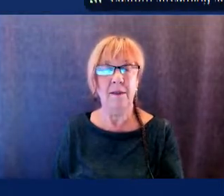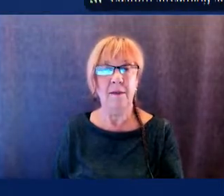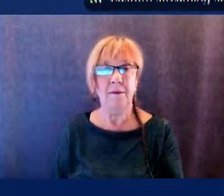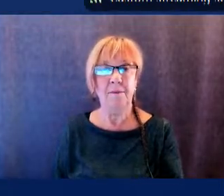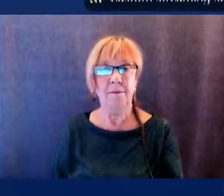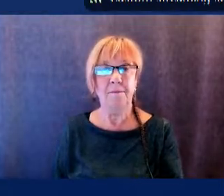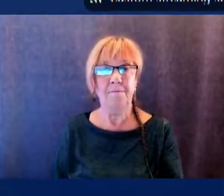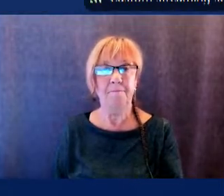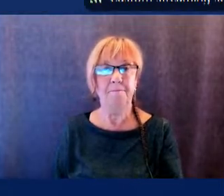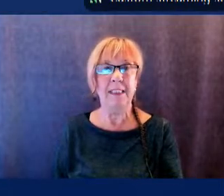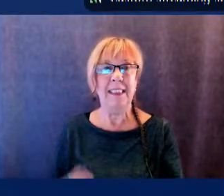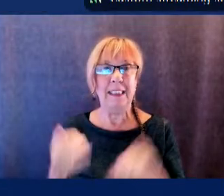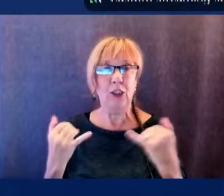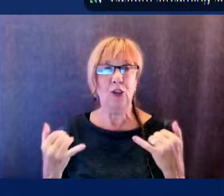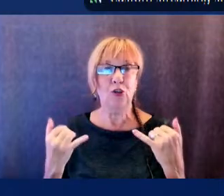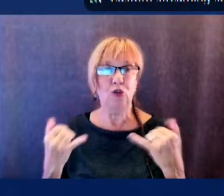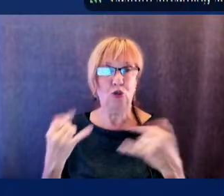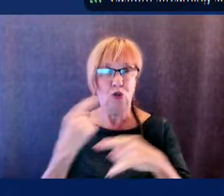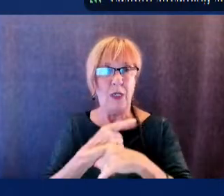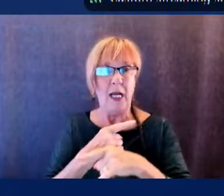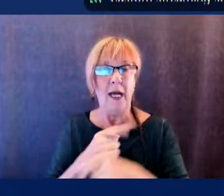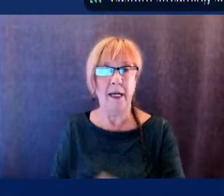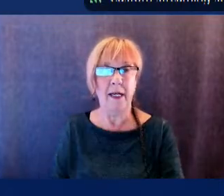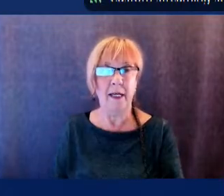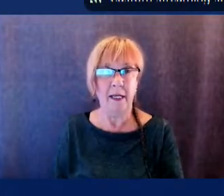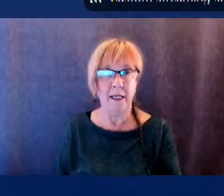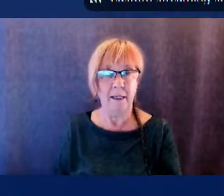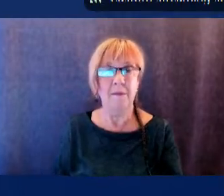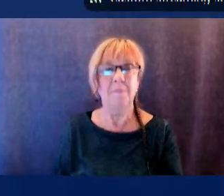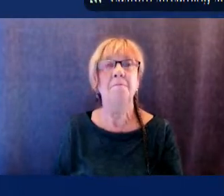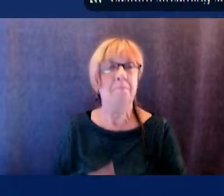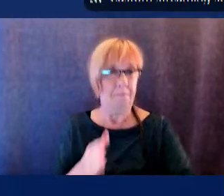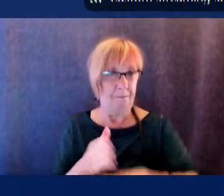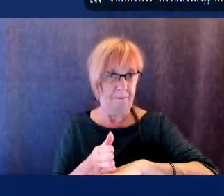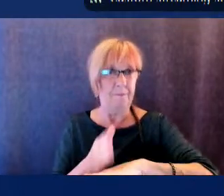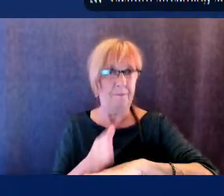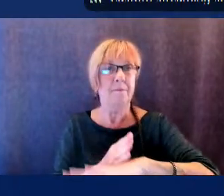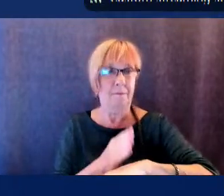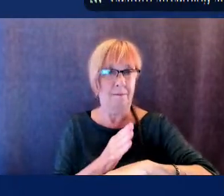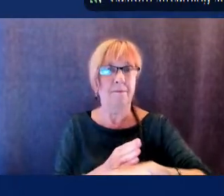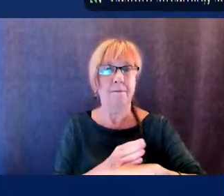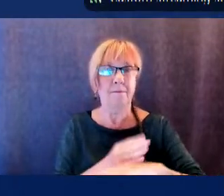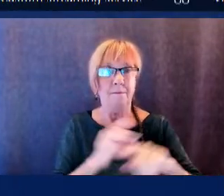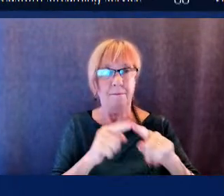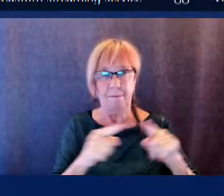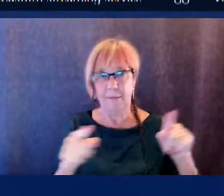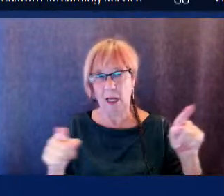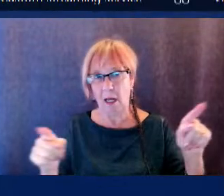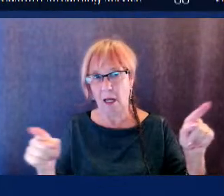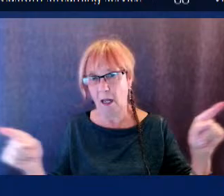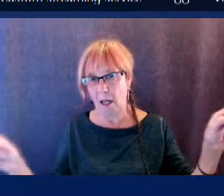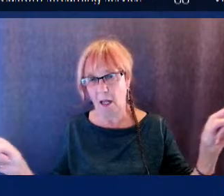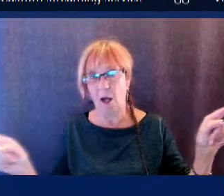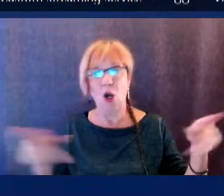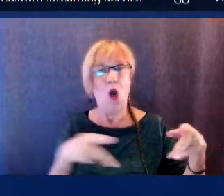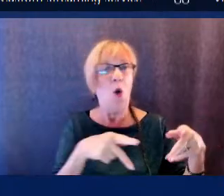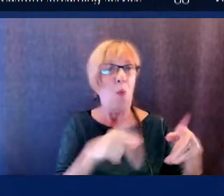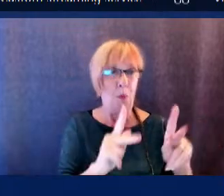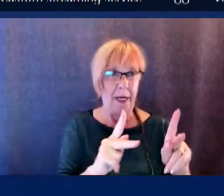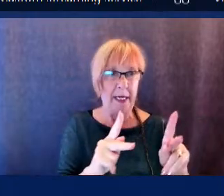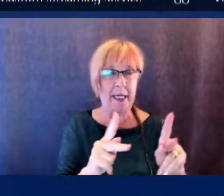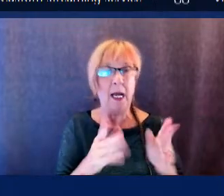from today. As of this week, we continue to see progress across all phases of permitting, plan checks, and